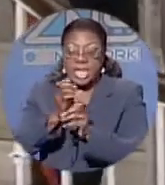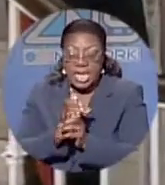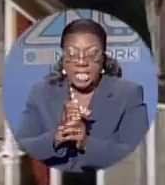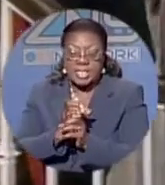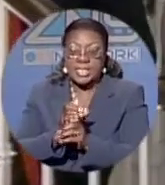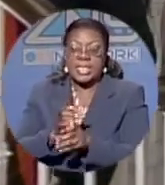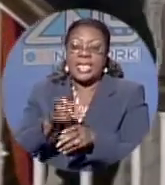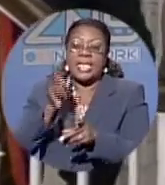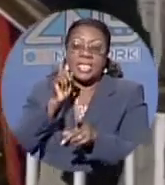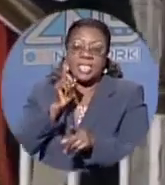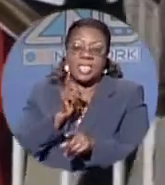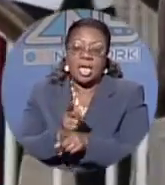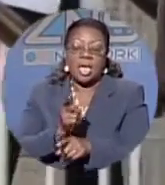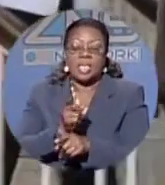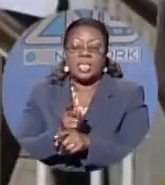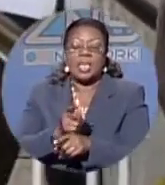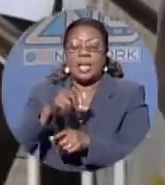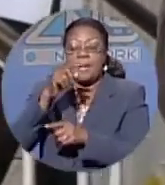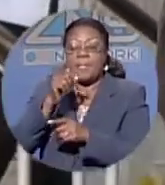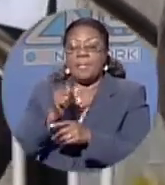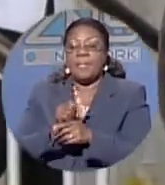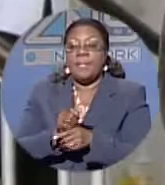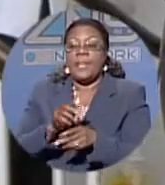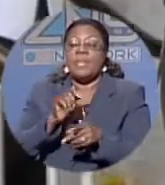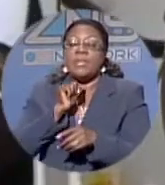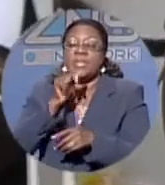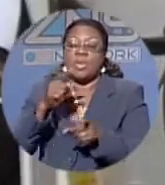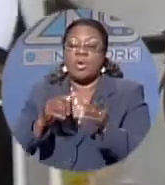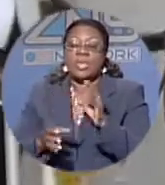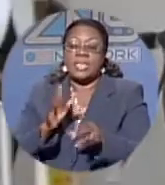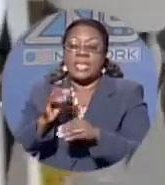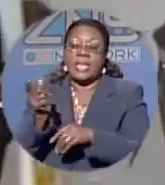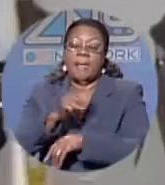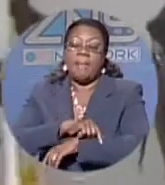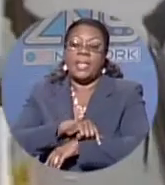so because he can't afford an attorney. During those proceedings, the Court of